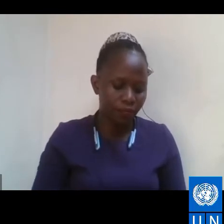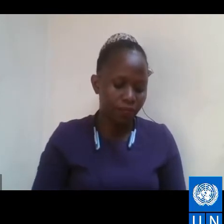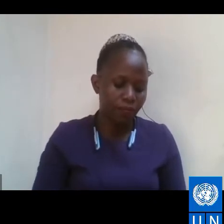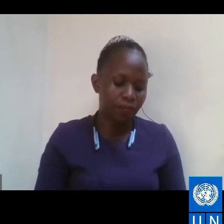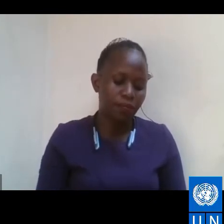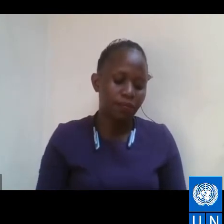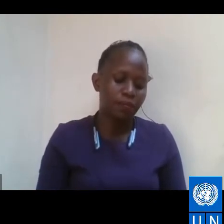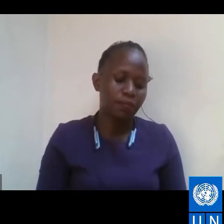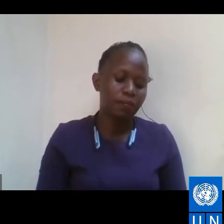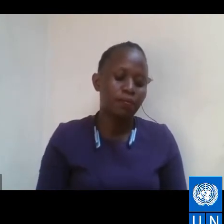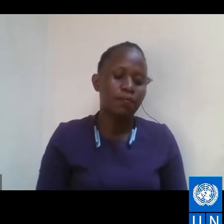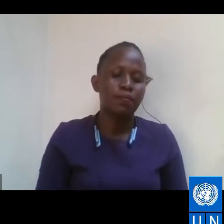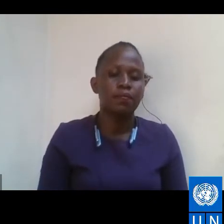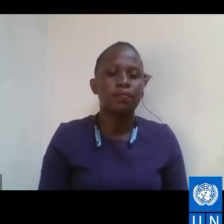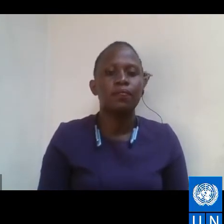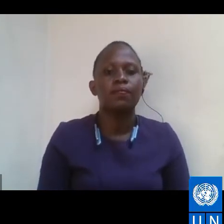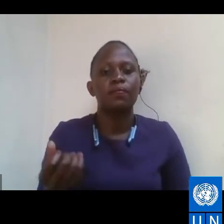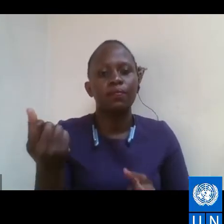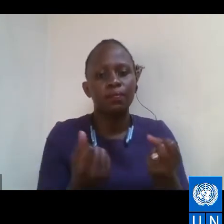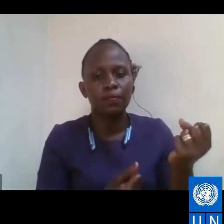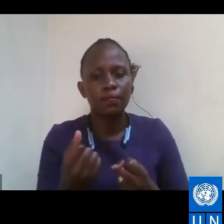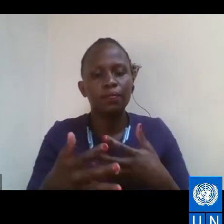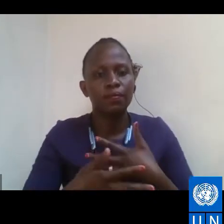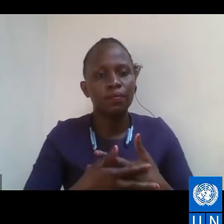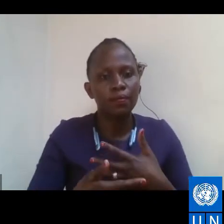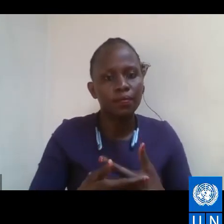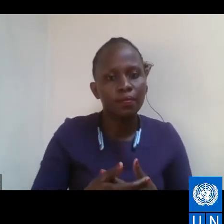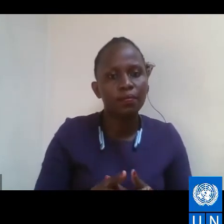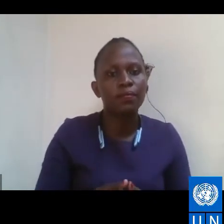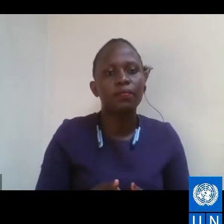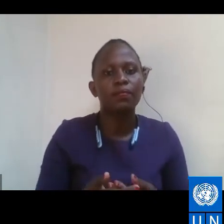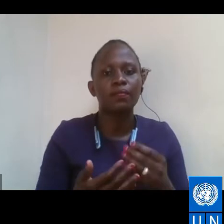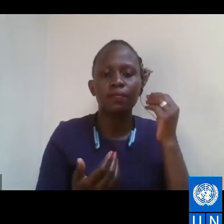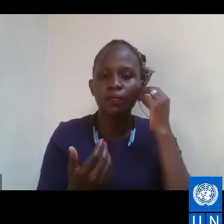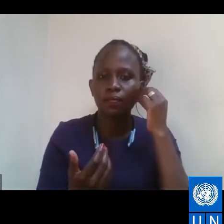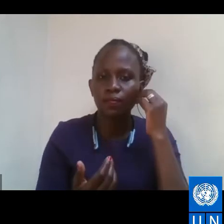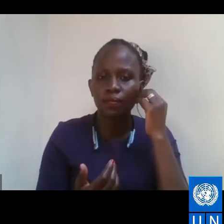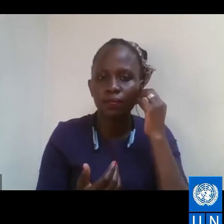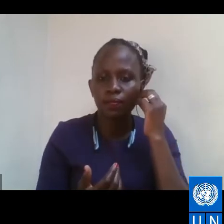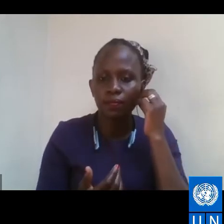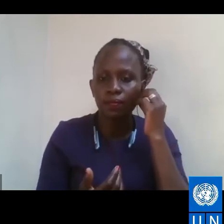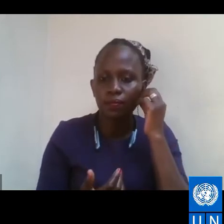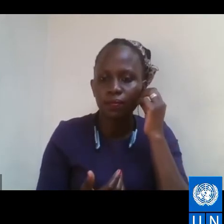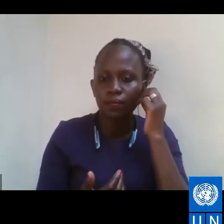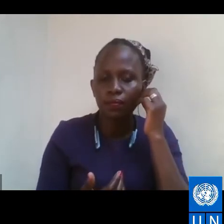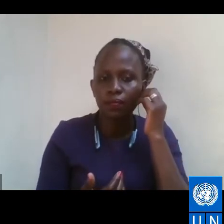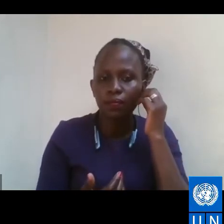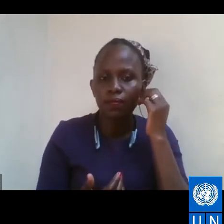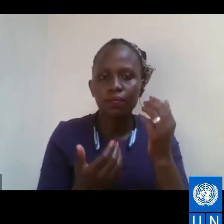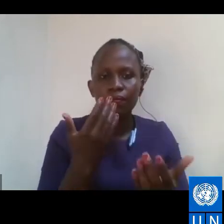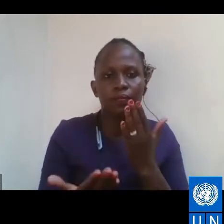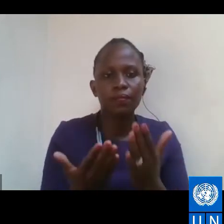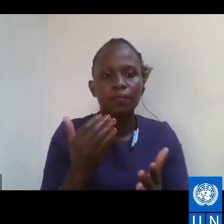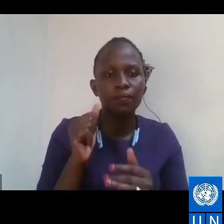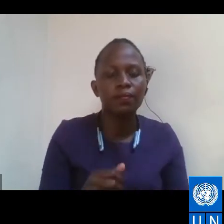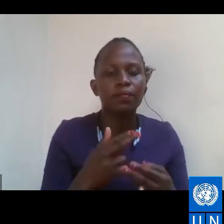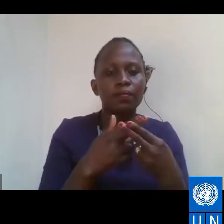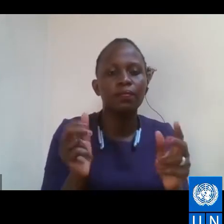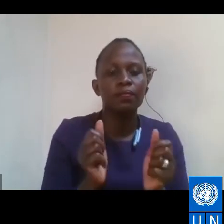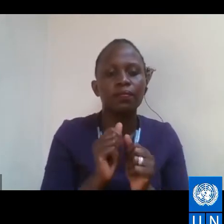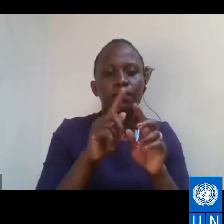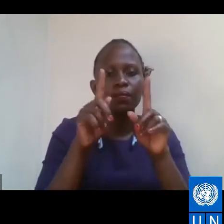perhaps renewable? Cars and machinery that are electric seem to be the new trend. Maybe I should start with this question.